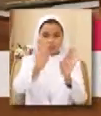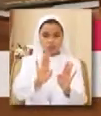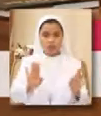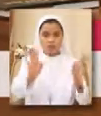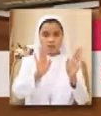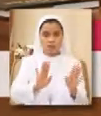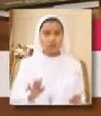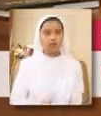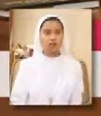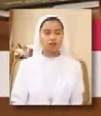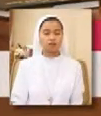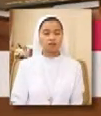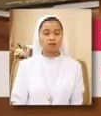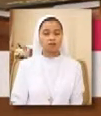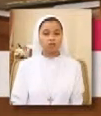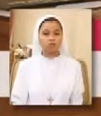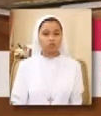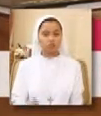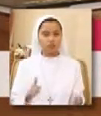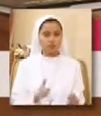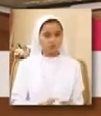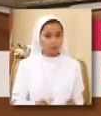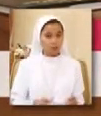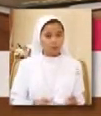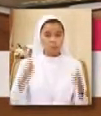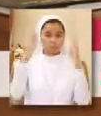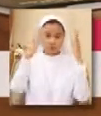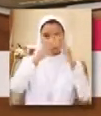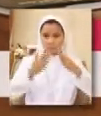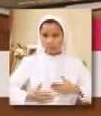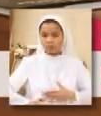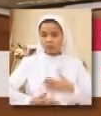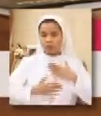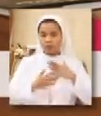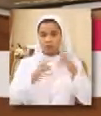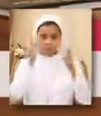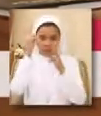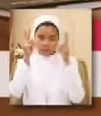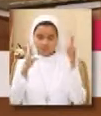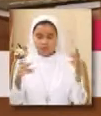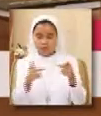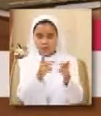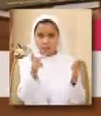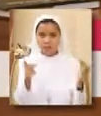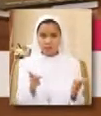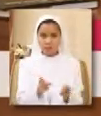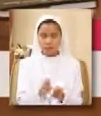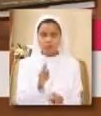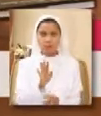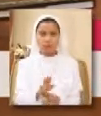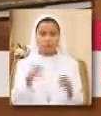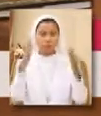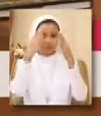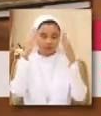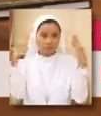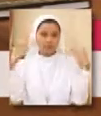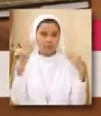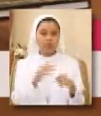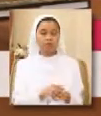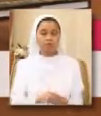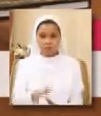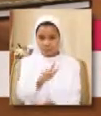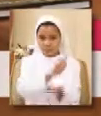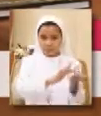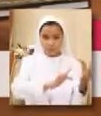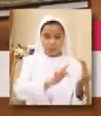on Sundays, but I can't do that anymore. They're anyway, sister, I'll be very happy to visit your place. Yes, you know? Yes. I'm new in here in the Archdiocese,